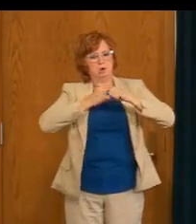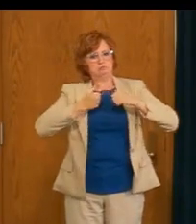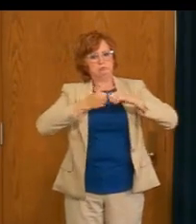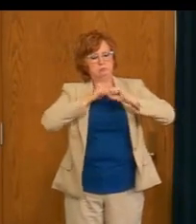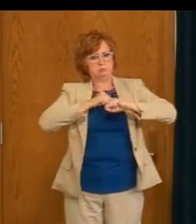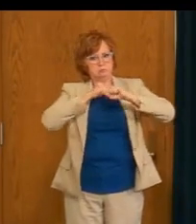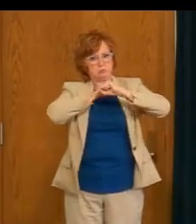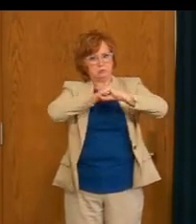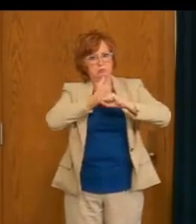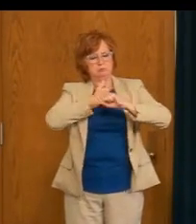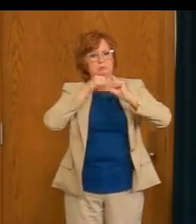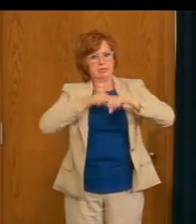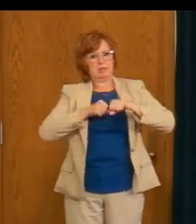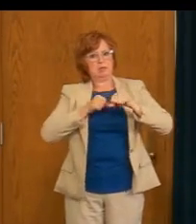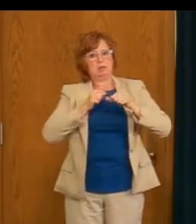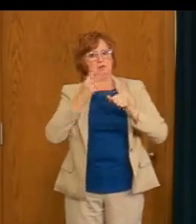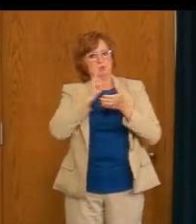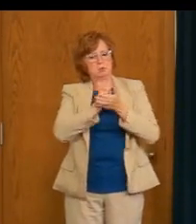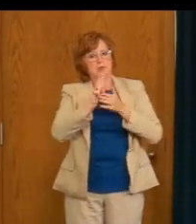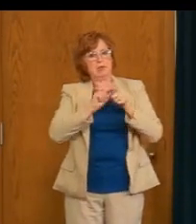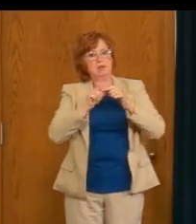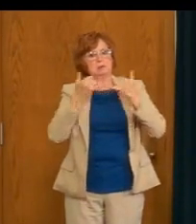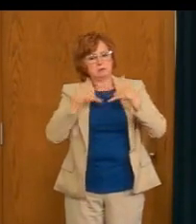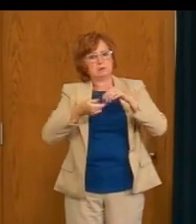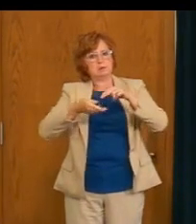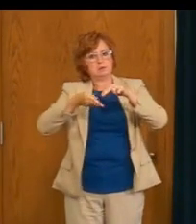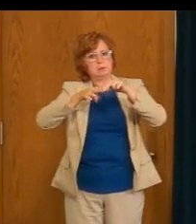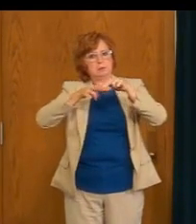numbers. If we look at our,